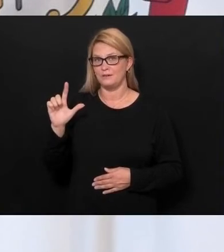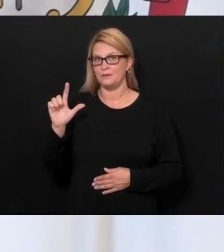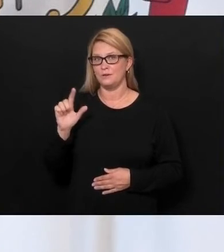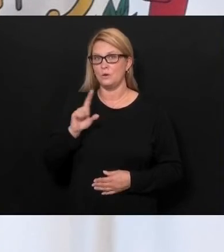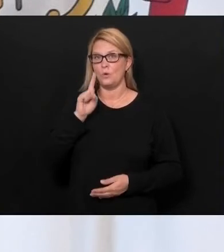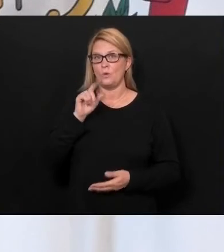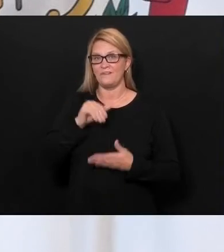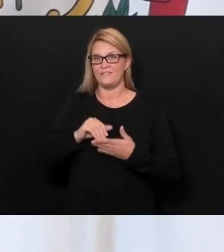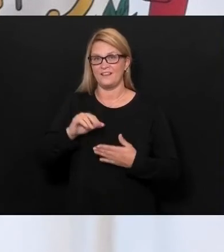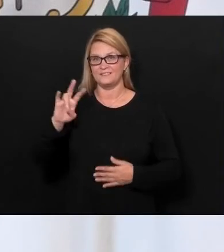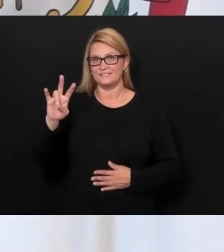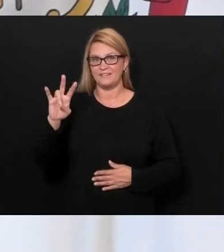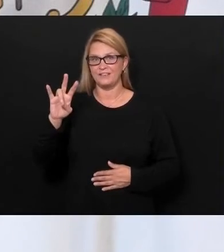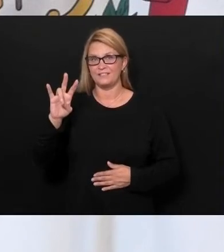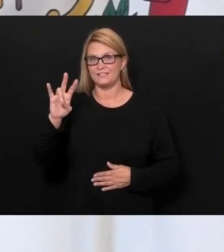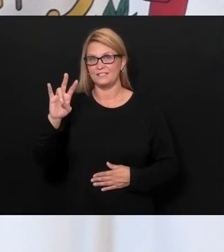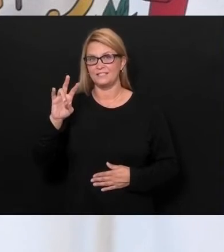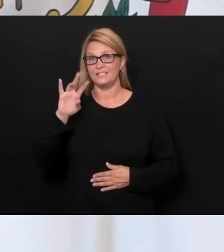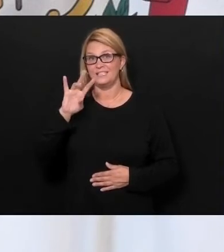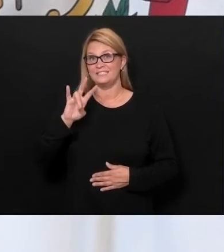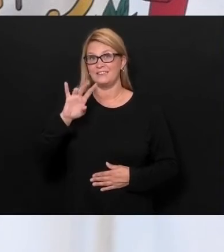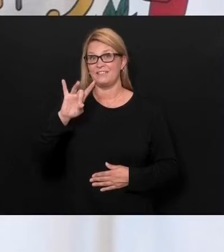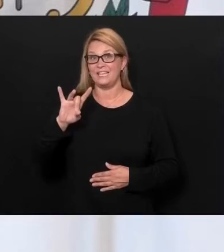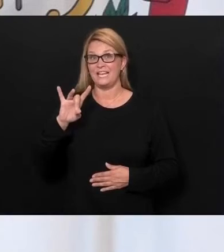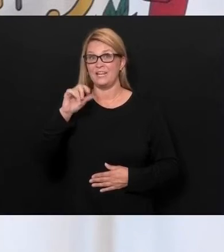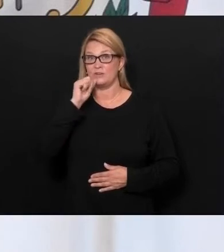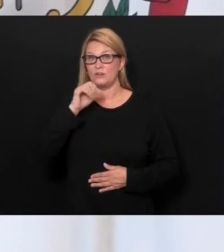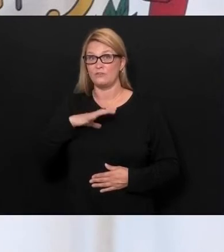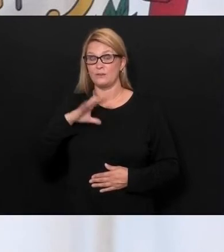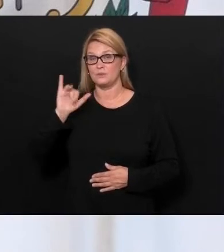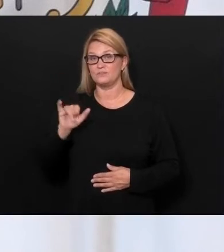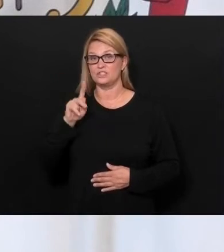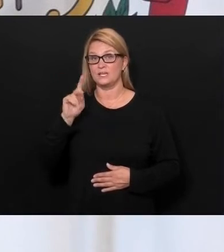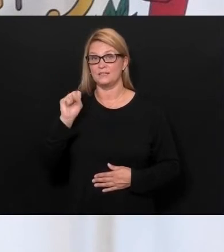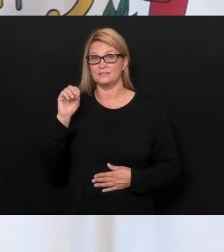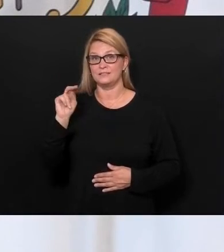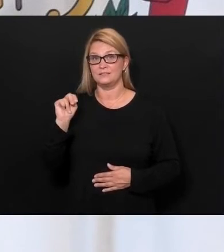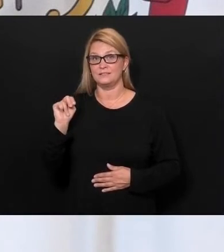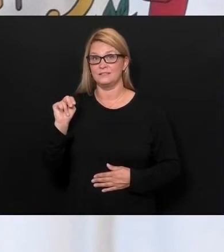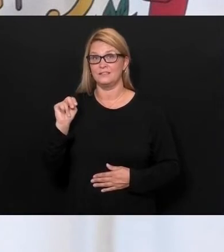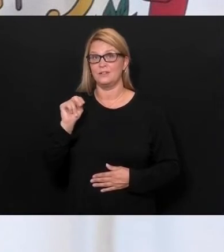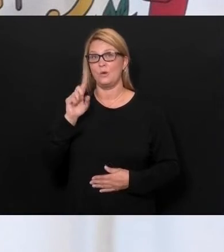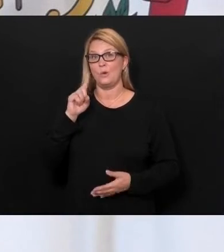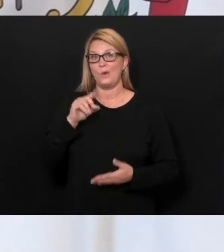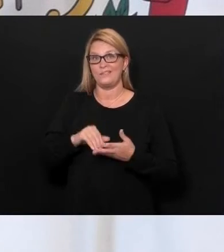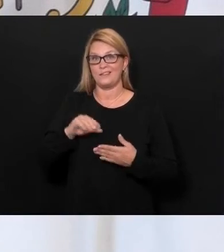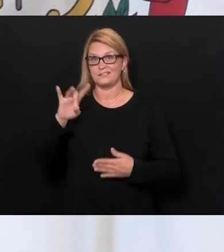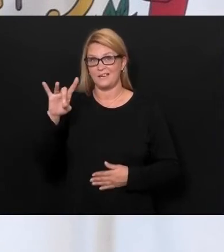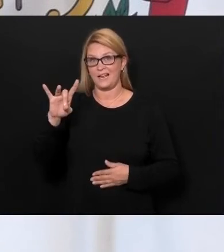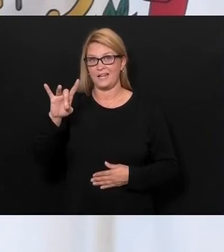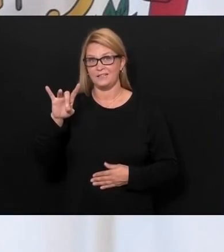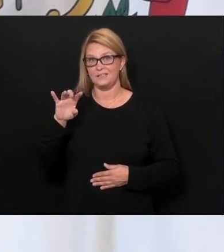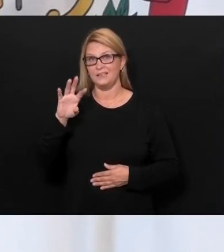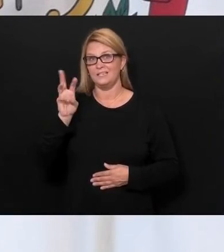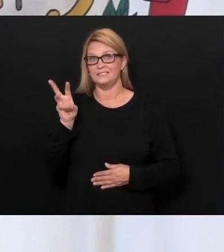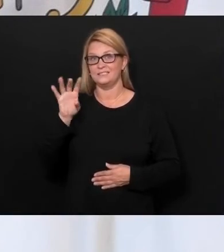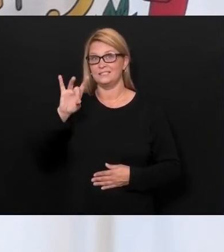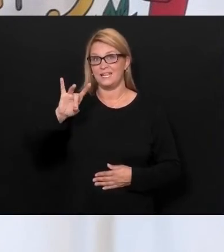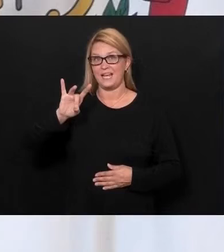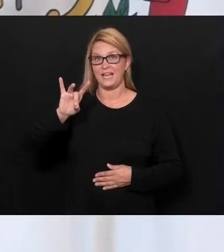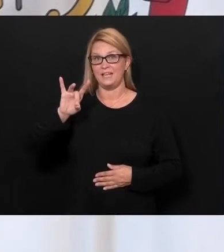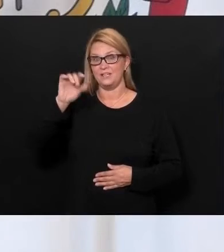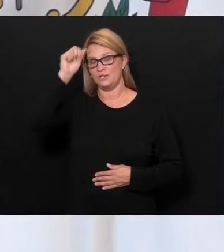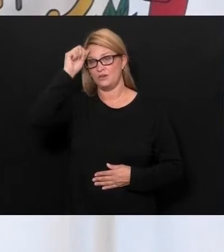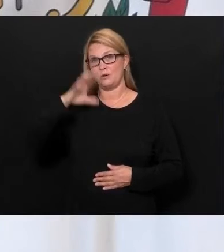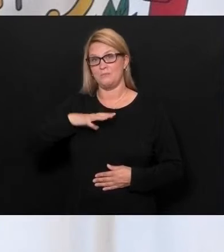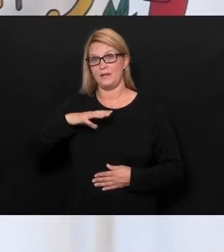Our 1,007th death is a 78-year-old female from Jackson County. Our 1,008th death is a 68-year-old